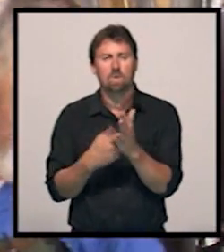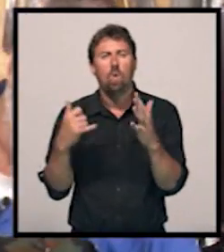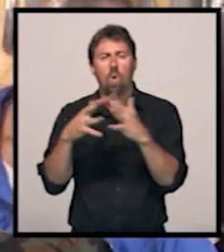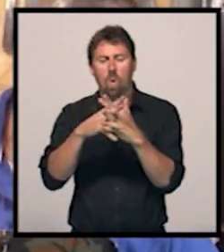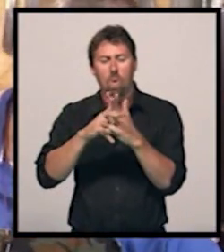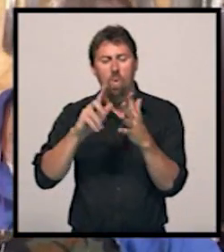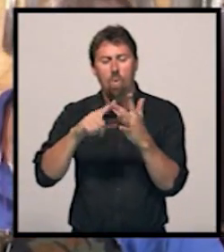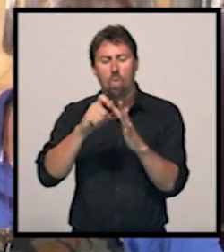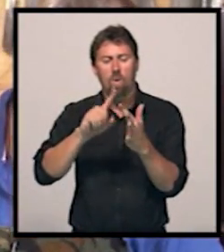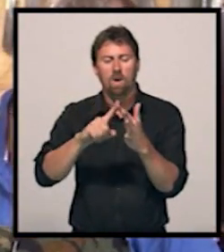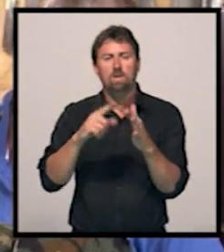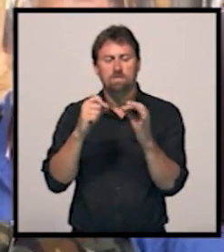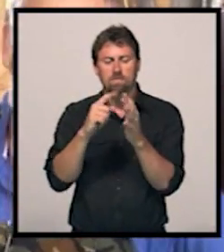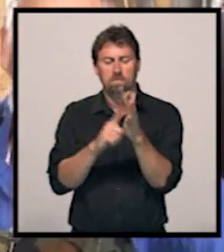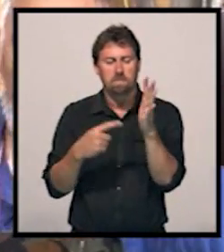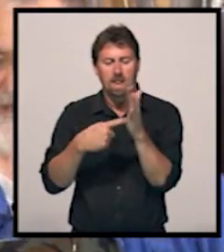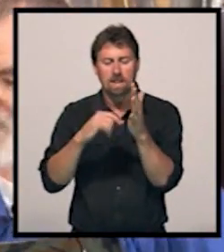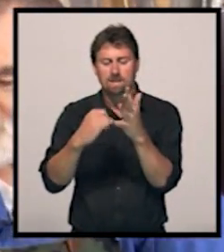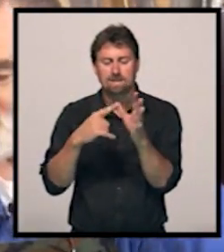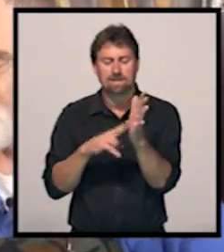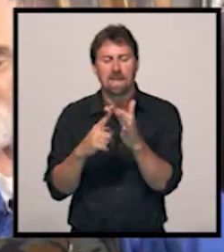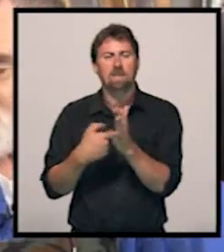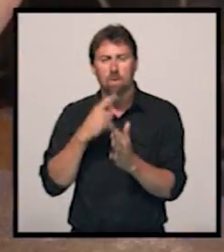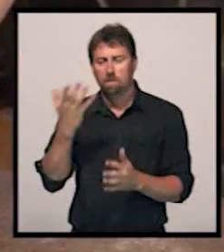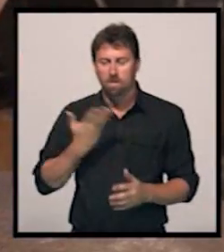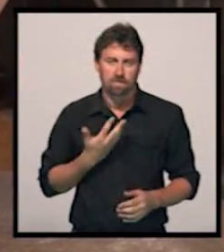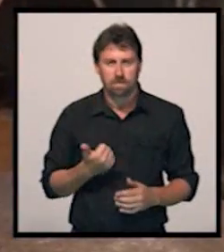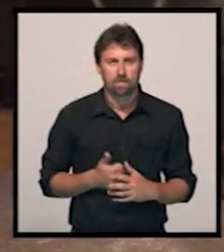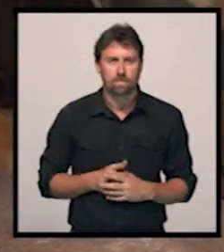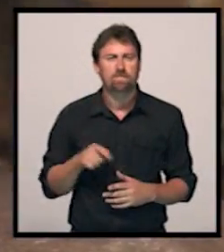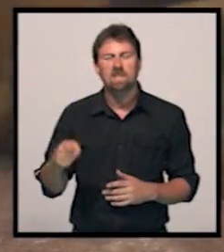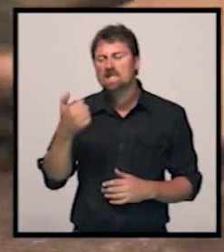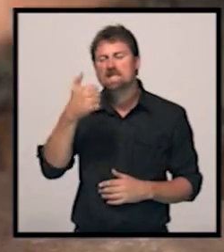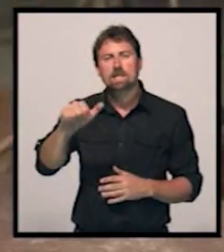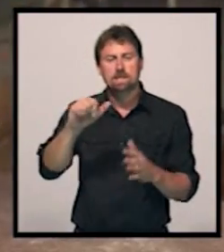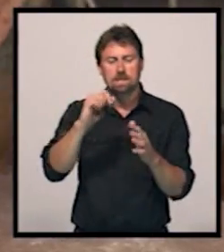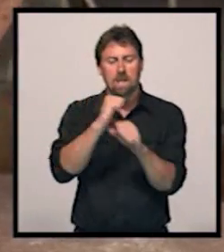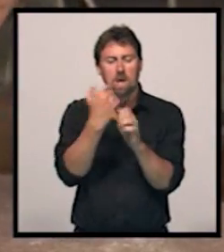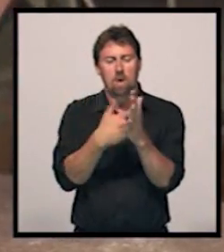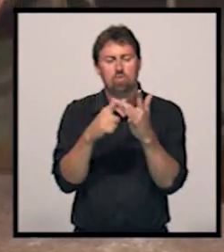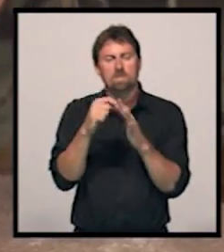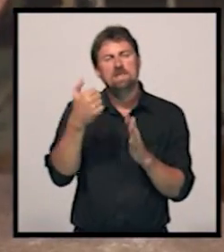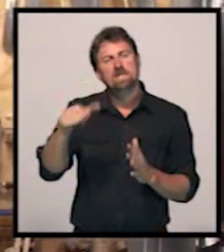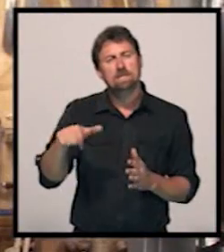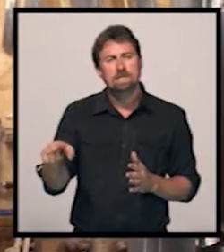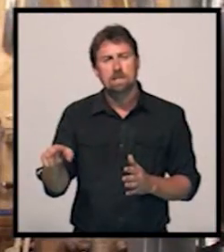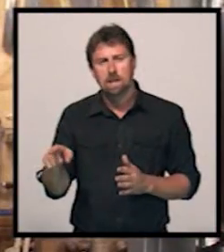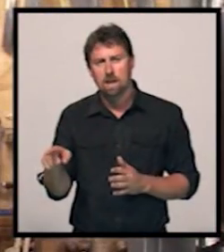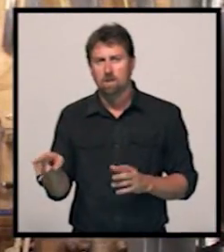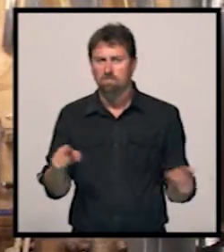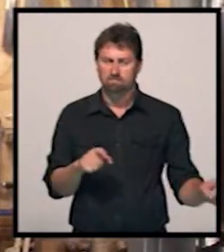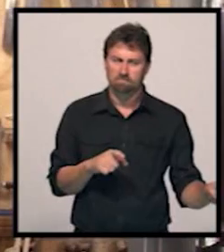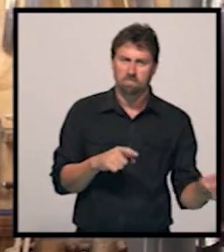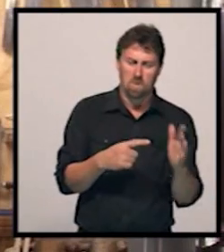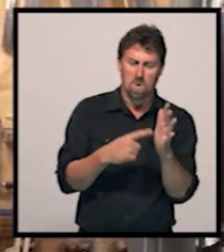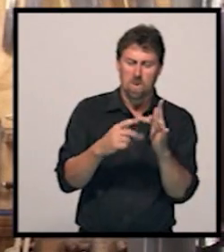sanders. 9 times out of 10 they'll give it to you. This is a 60 grit, which is a little bit too hard for the solid